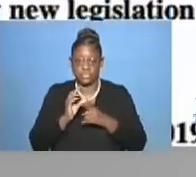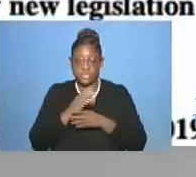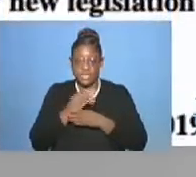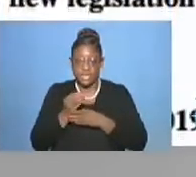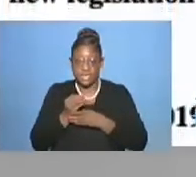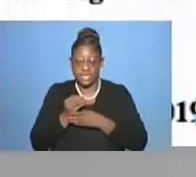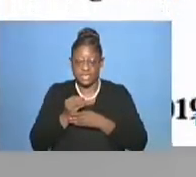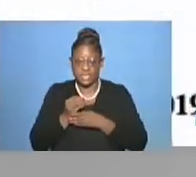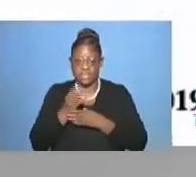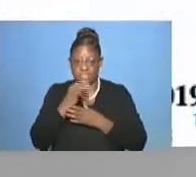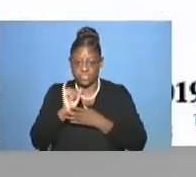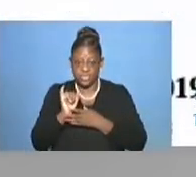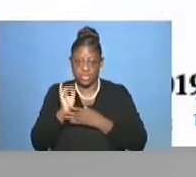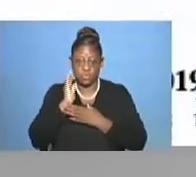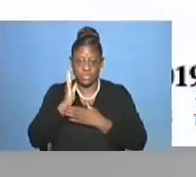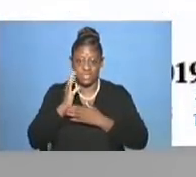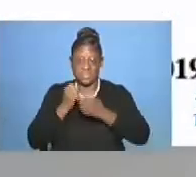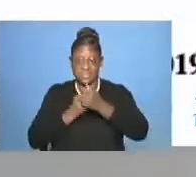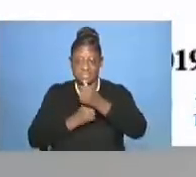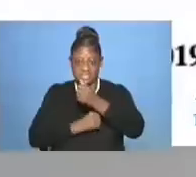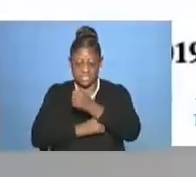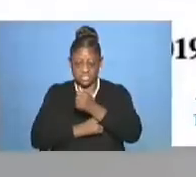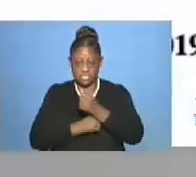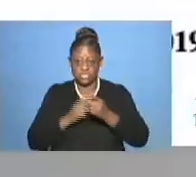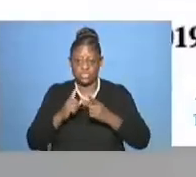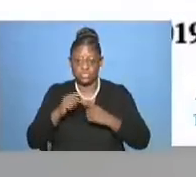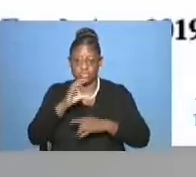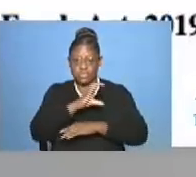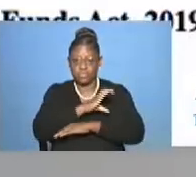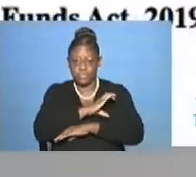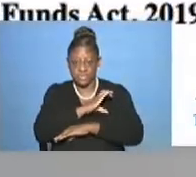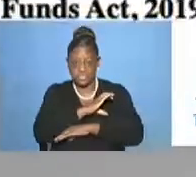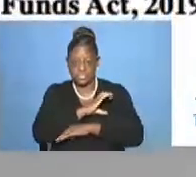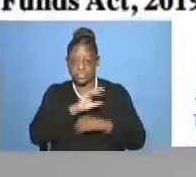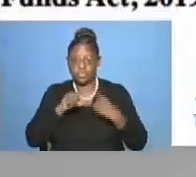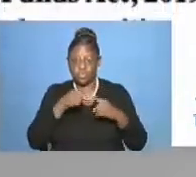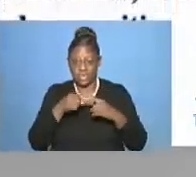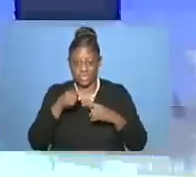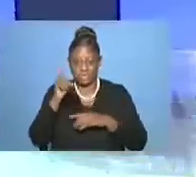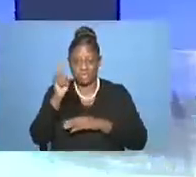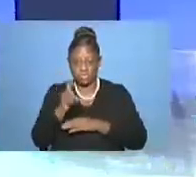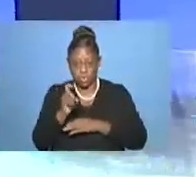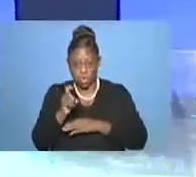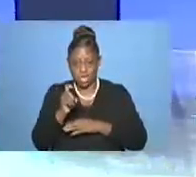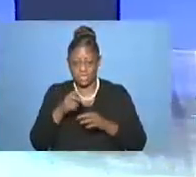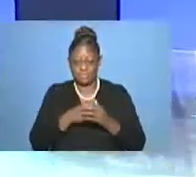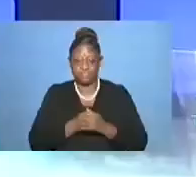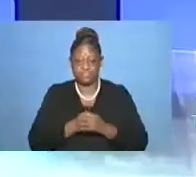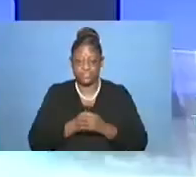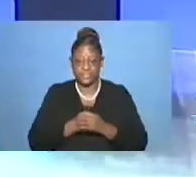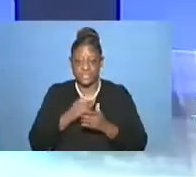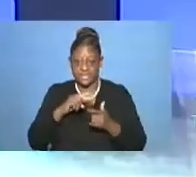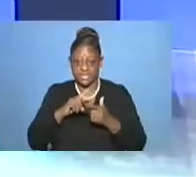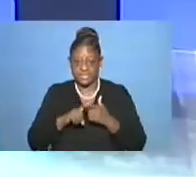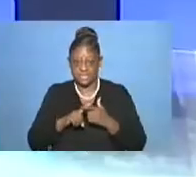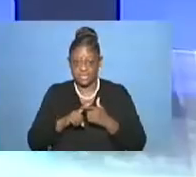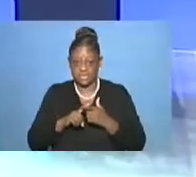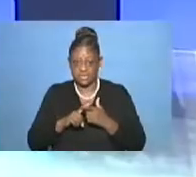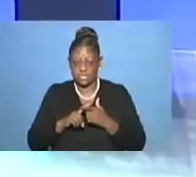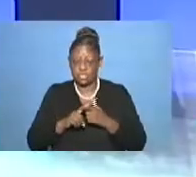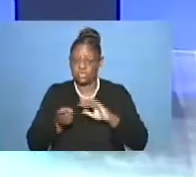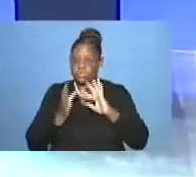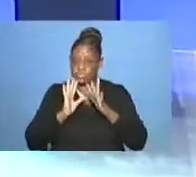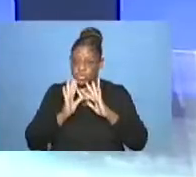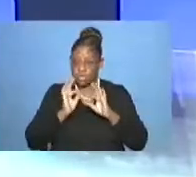to extend its full assistance to the police if and when required. Well, as questions mount over